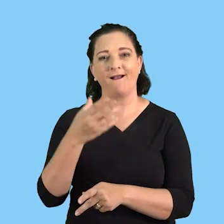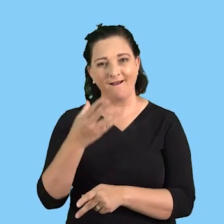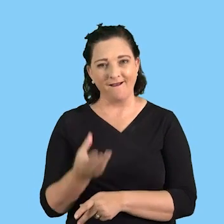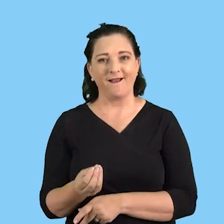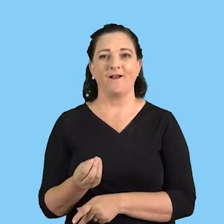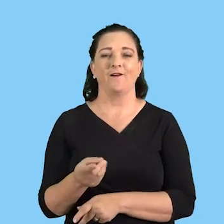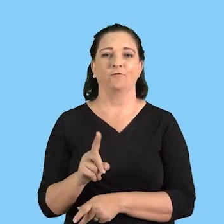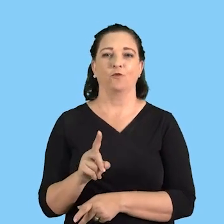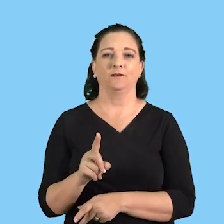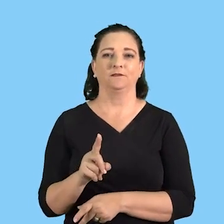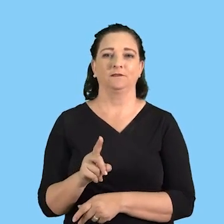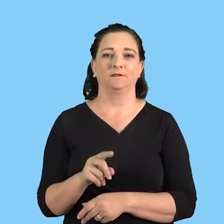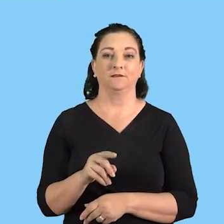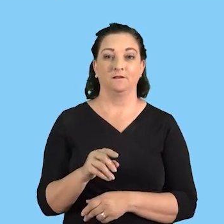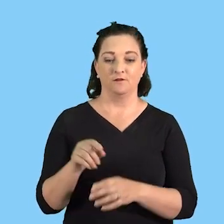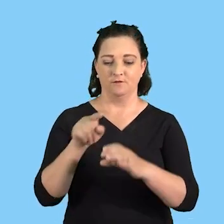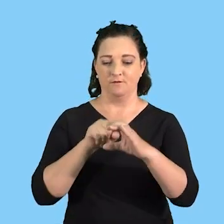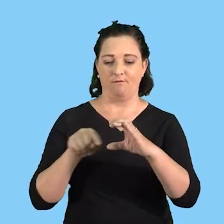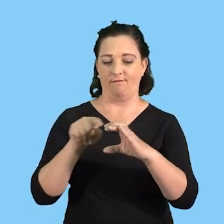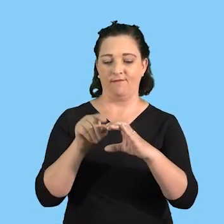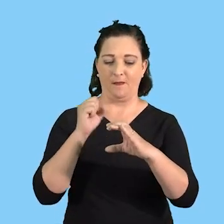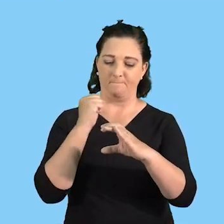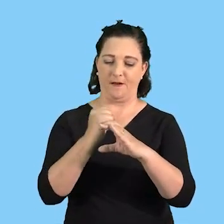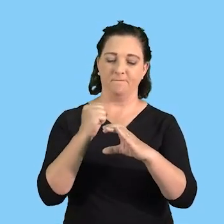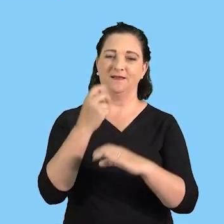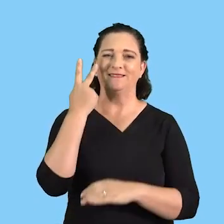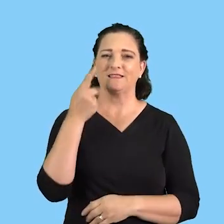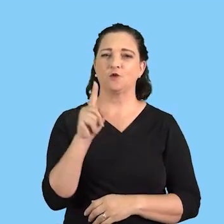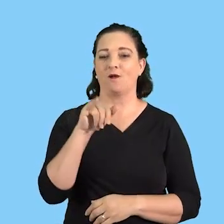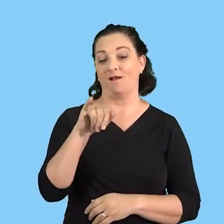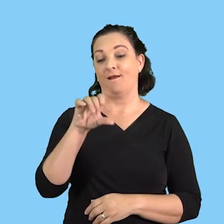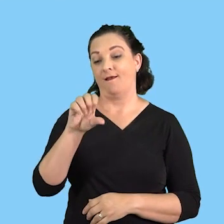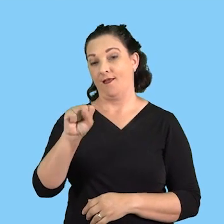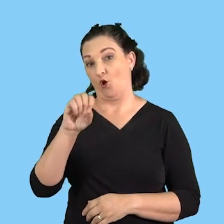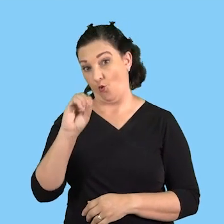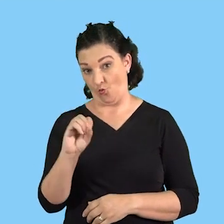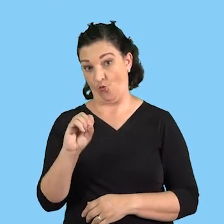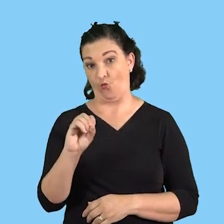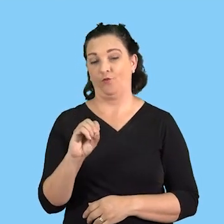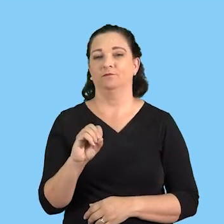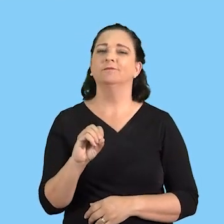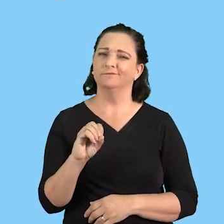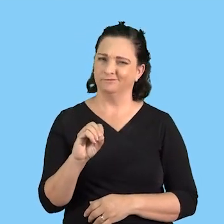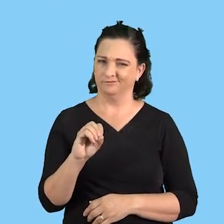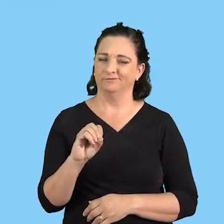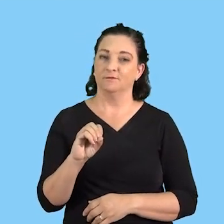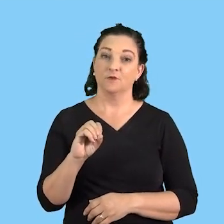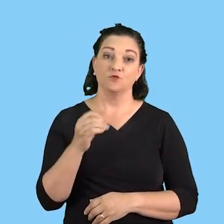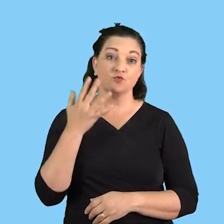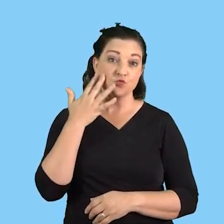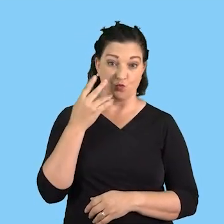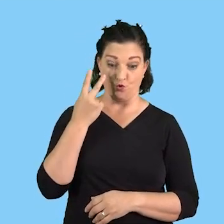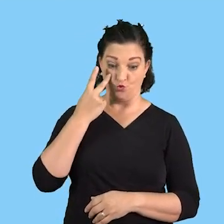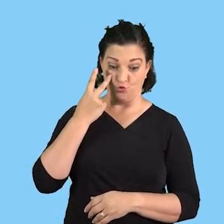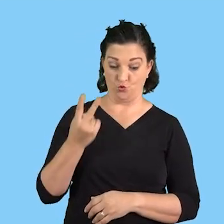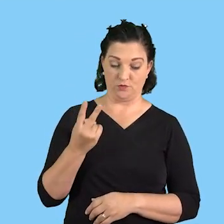logo that is written ISO. Then it means that these